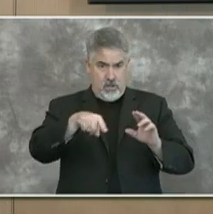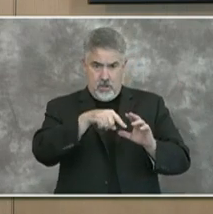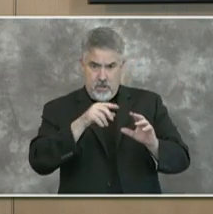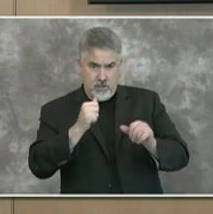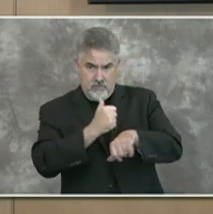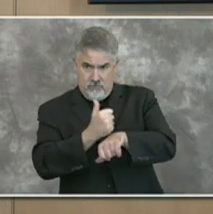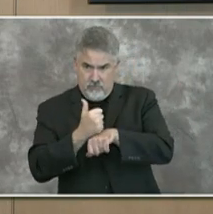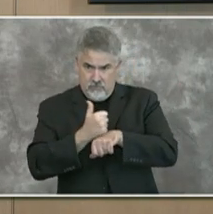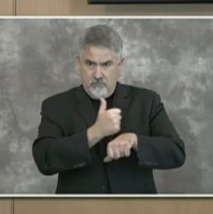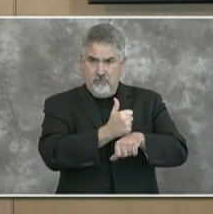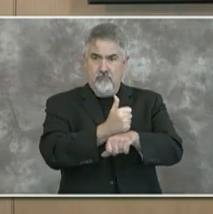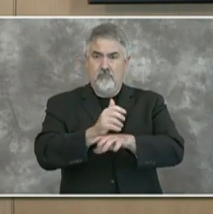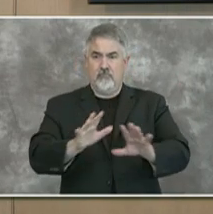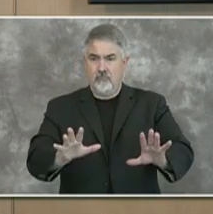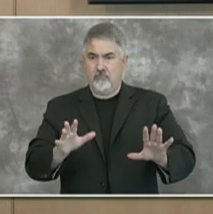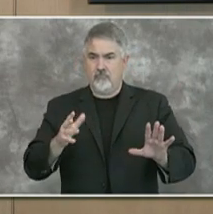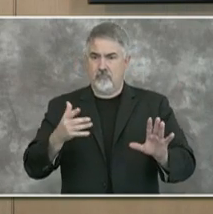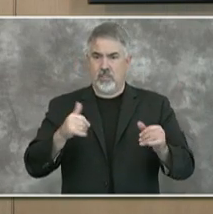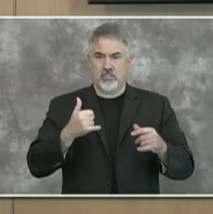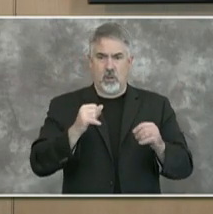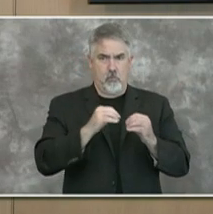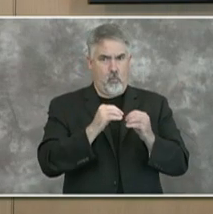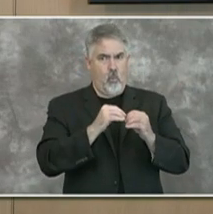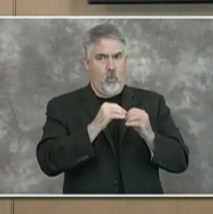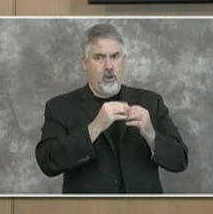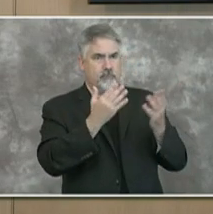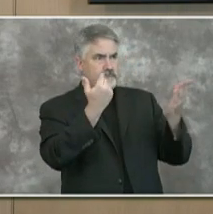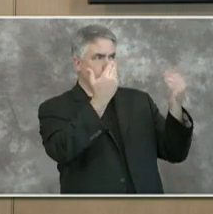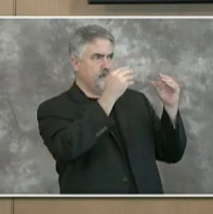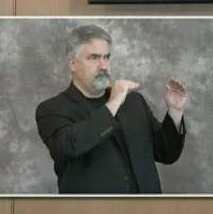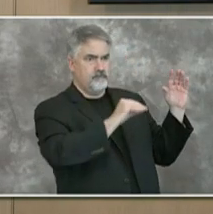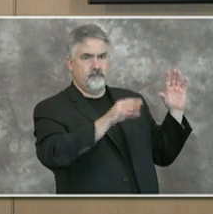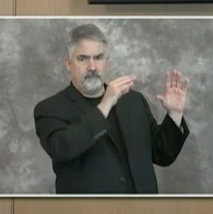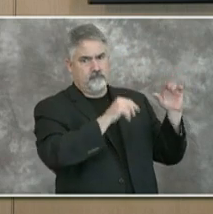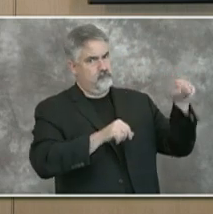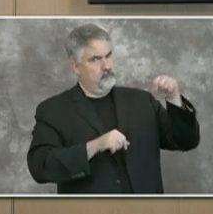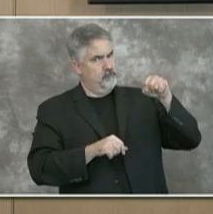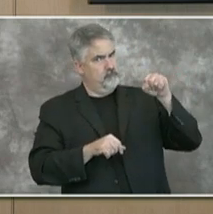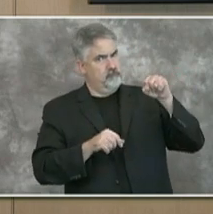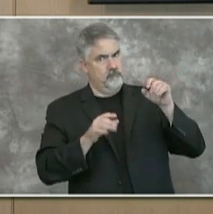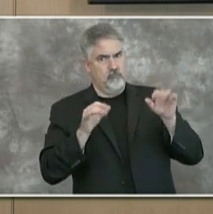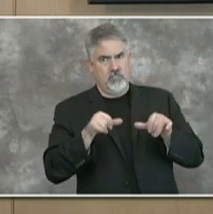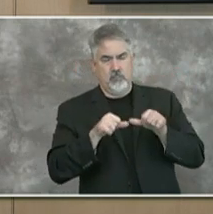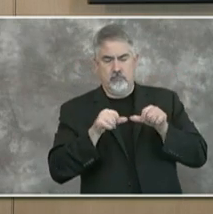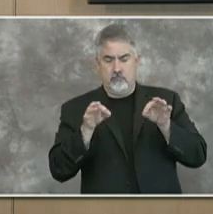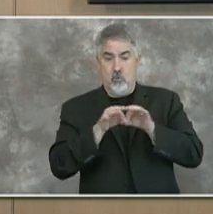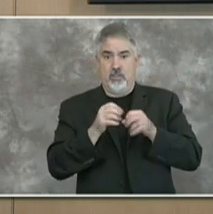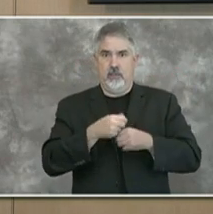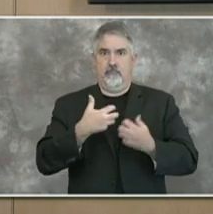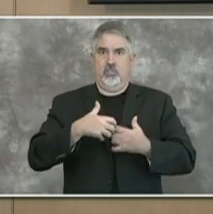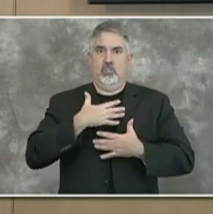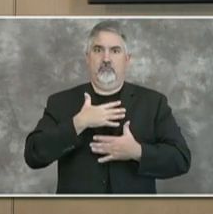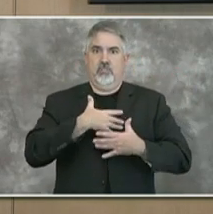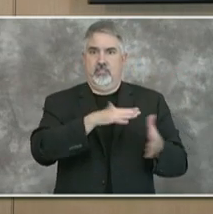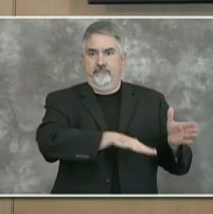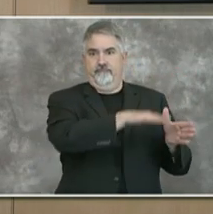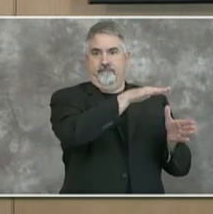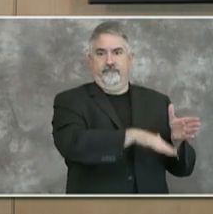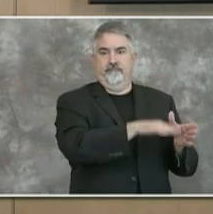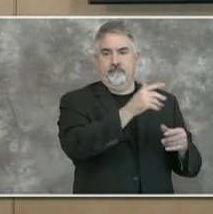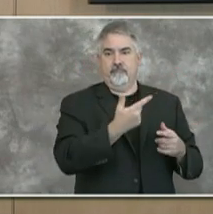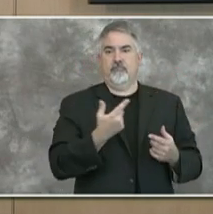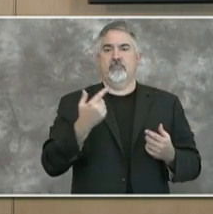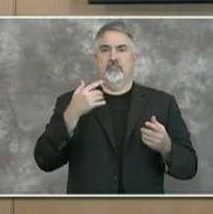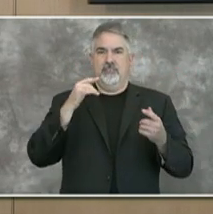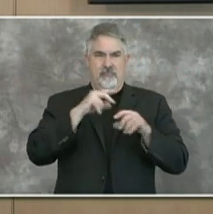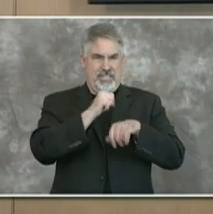go out and fight and push to get as much as we can, and we are out on the open market trying to buy things. We are working the state for what we can get from the state. We're taking